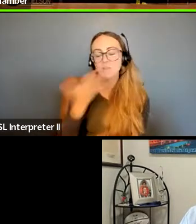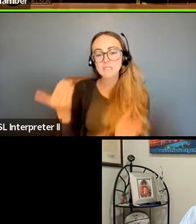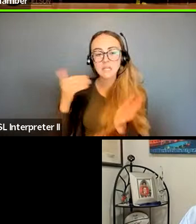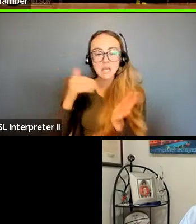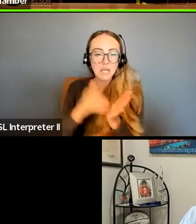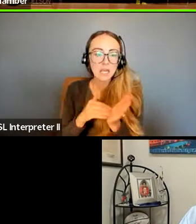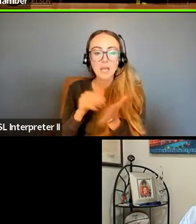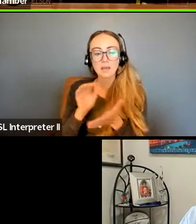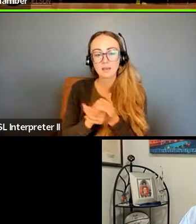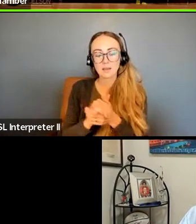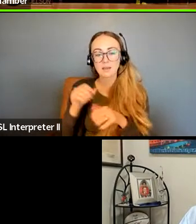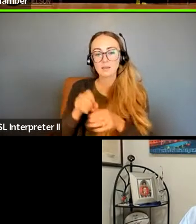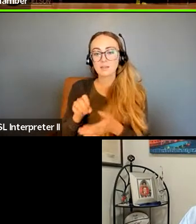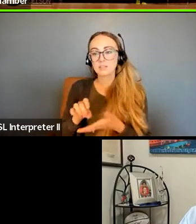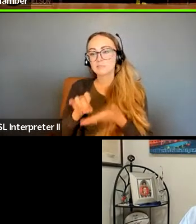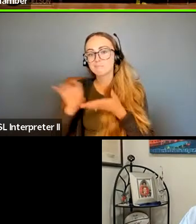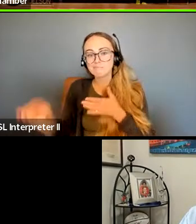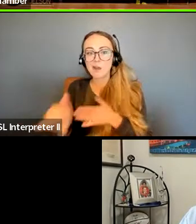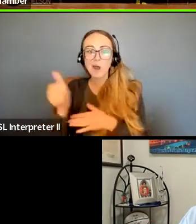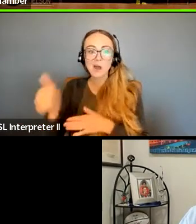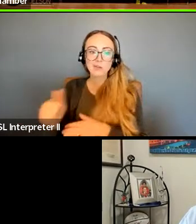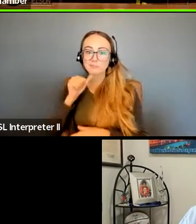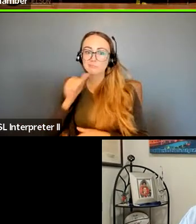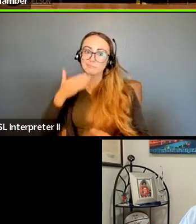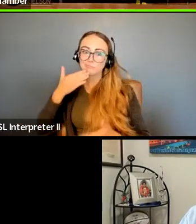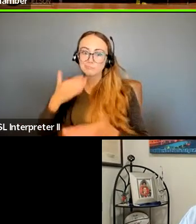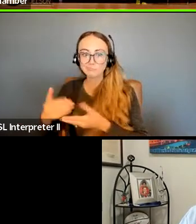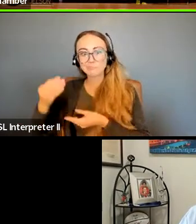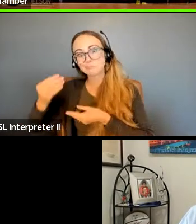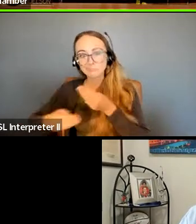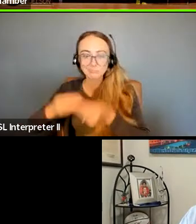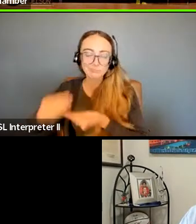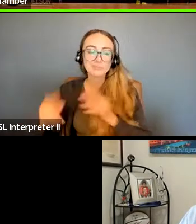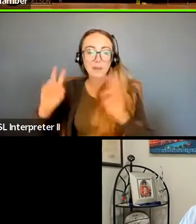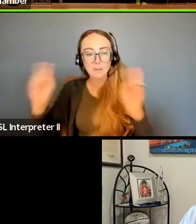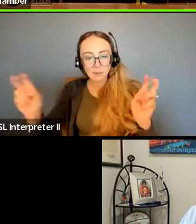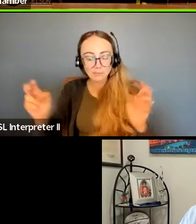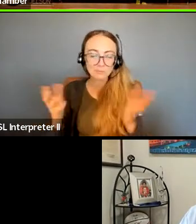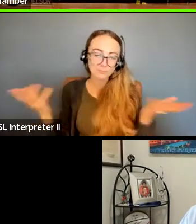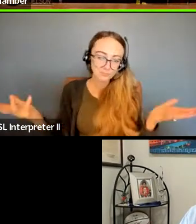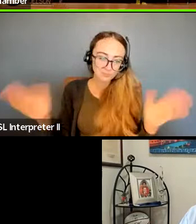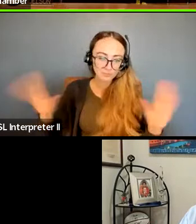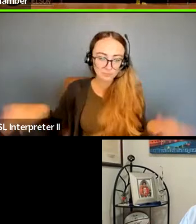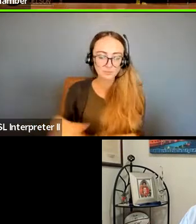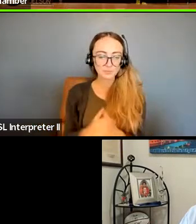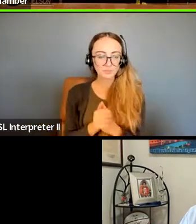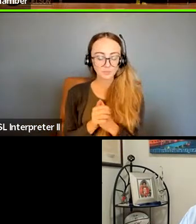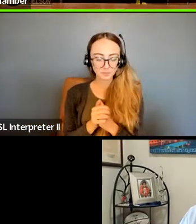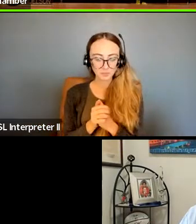of other disreputable persons of the same kind, unquote.